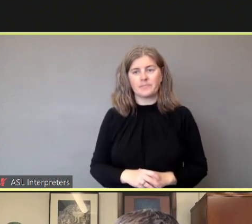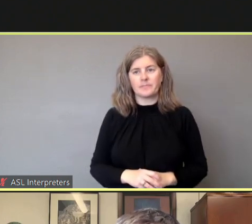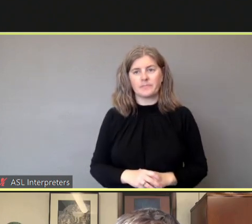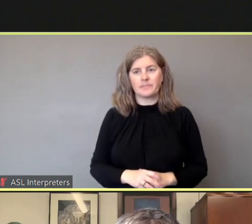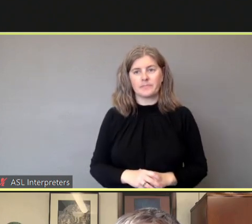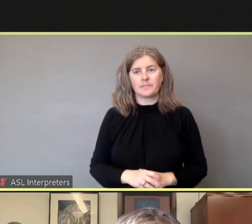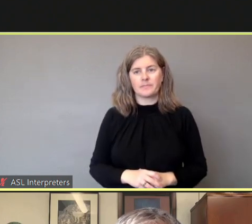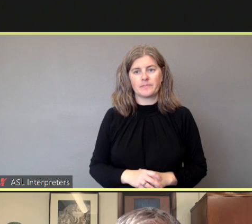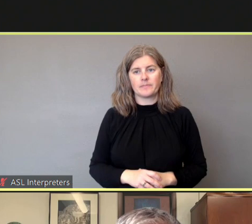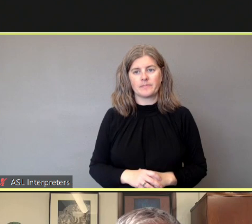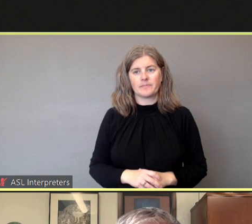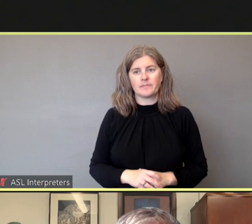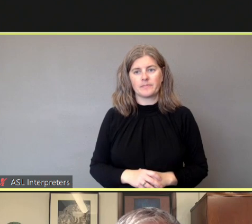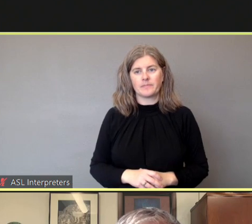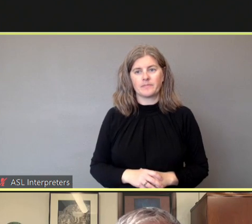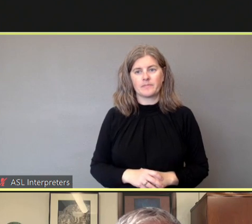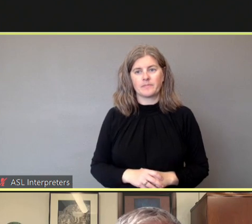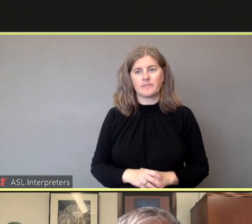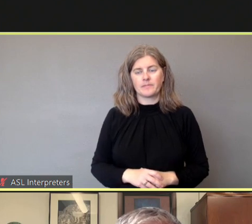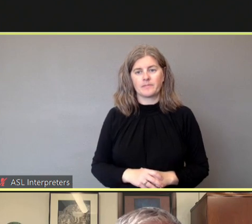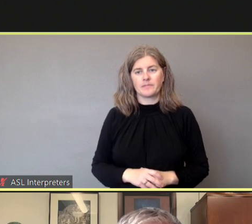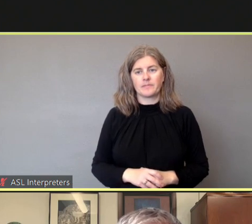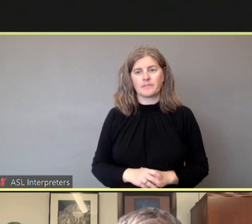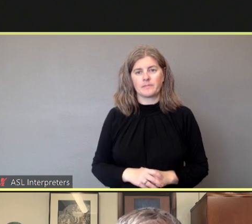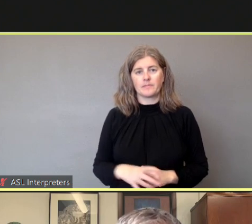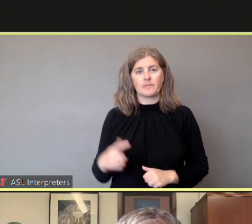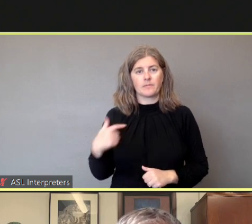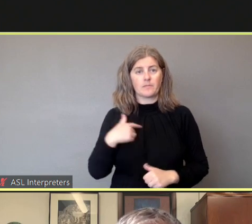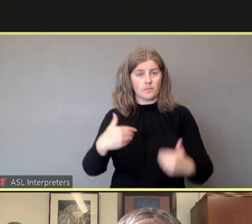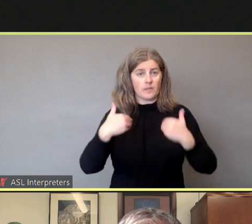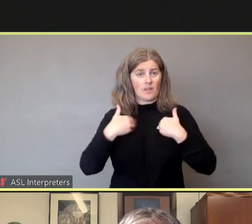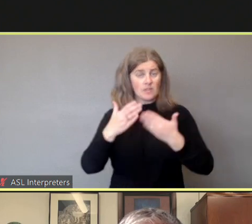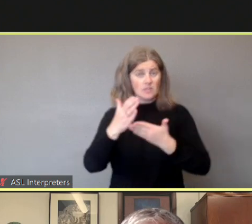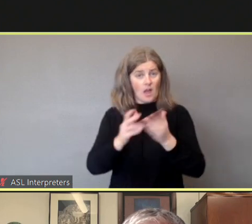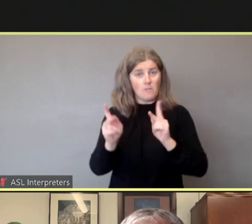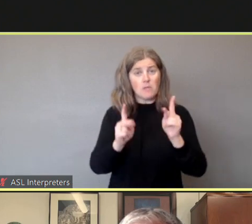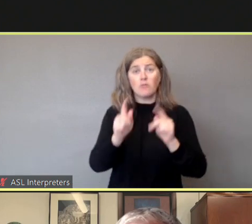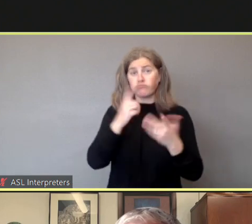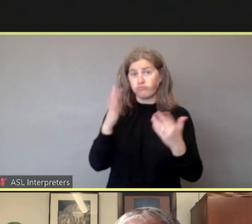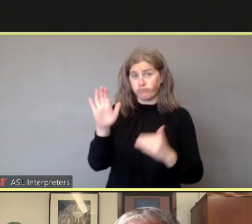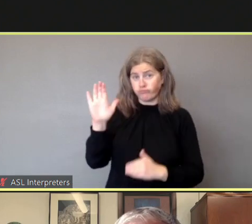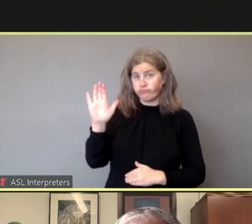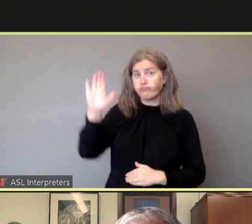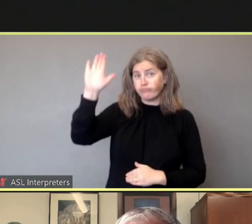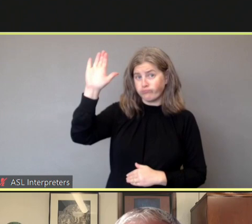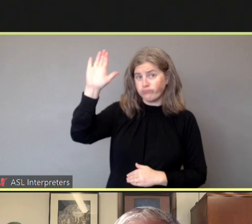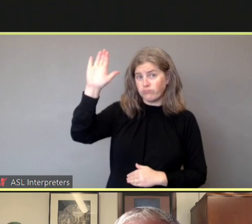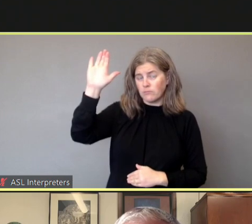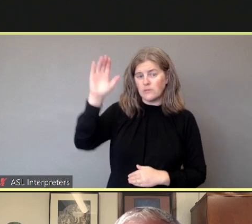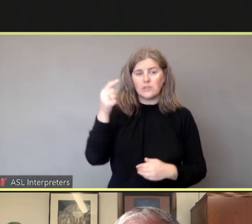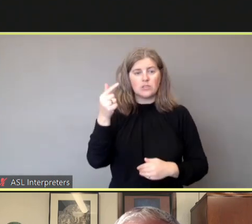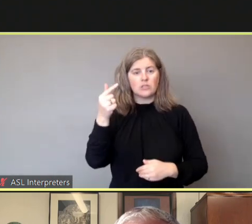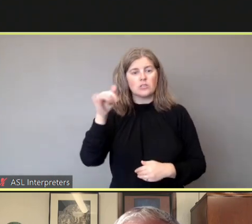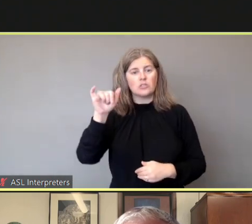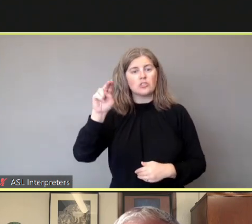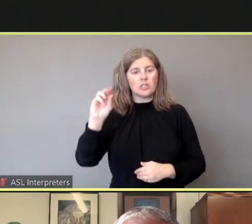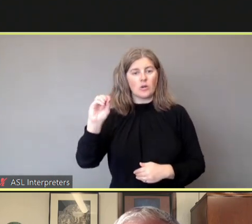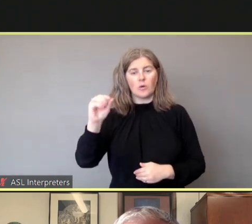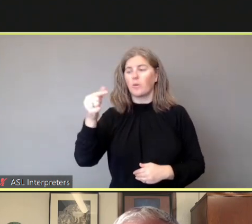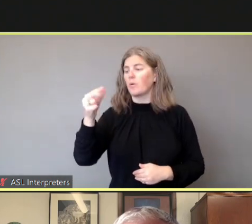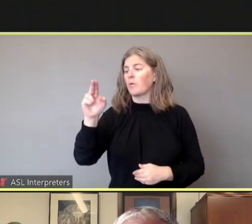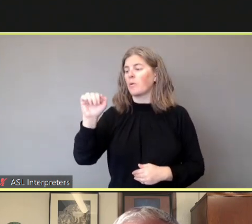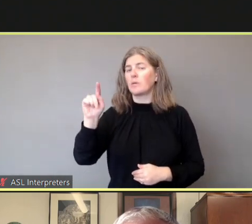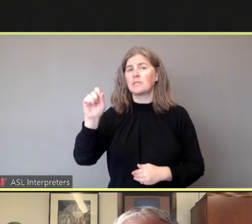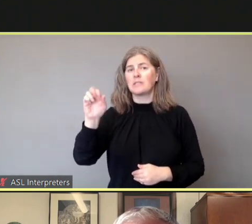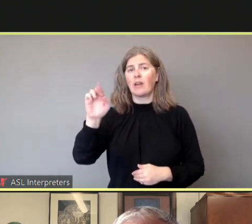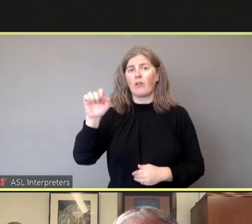screenshot. We have a couple of people who have raised their hand. Gino Gutierrez is first.